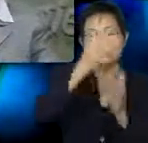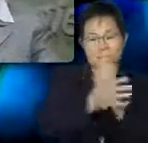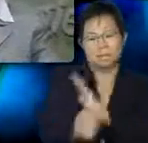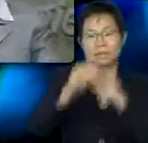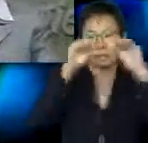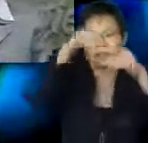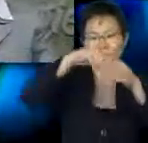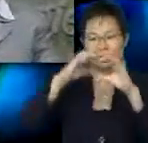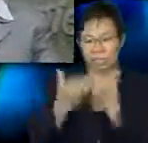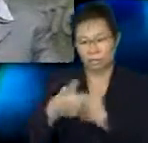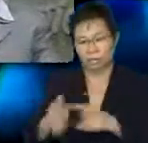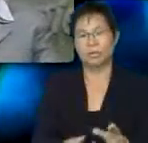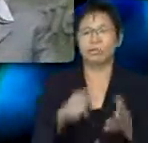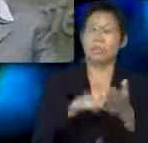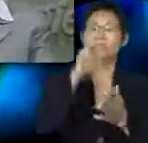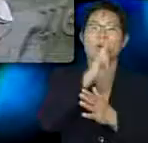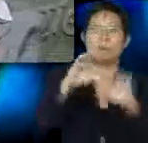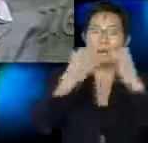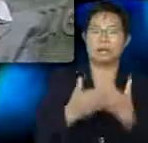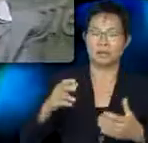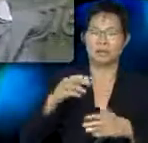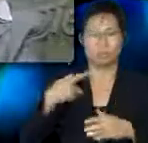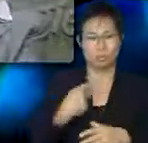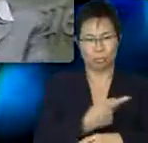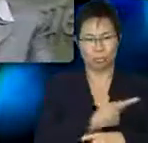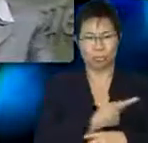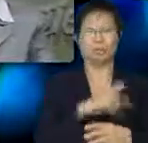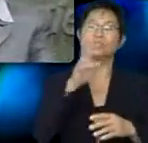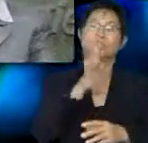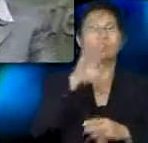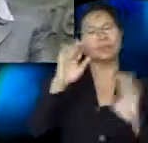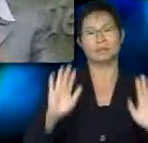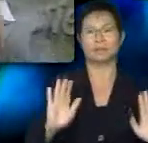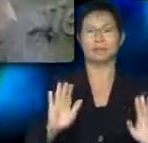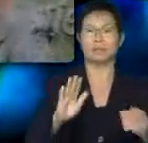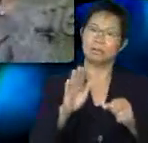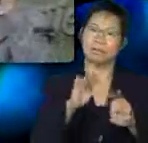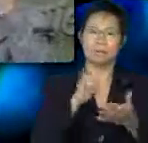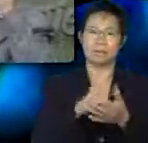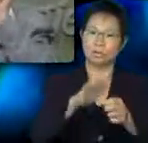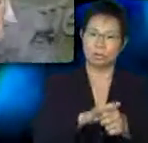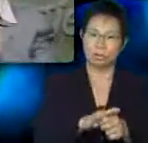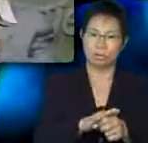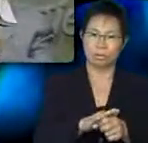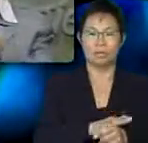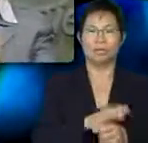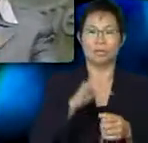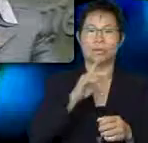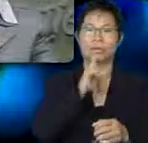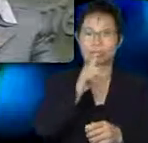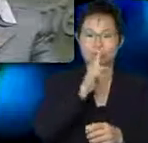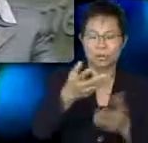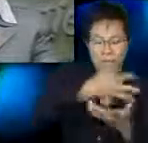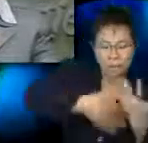classroom. It doesn't mean that, okay, now this is an oral class, so therefore we're only going to do speaking, that's it. Well, you can see that you can actually